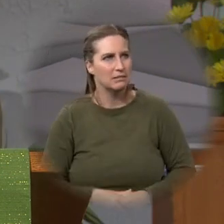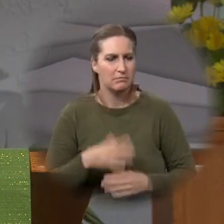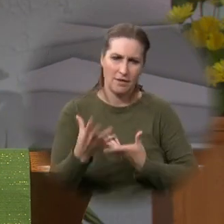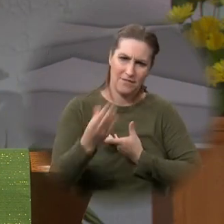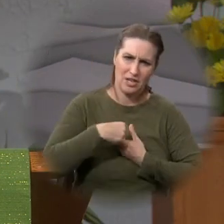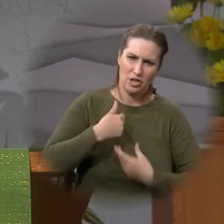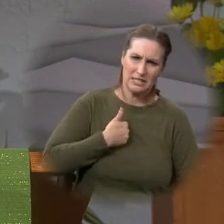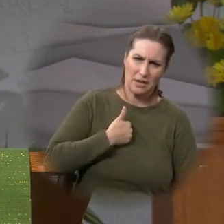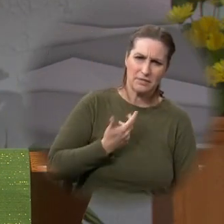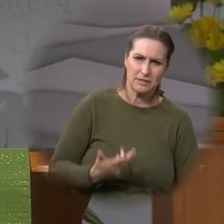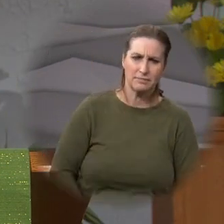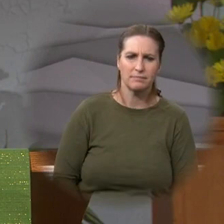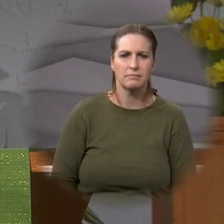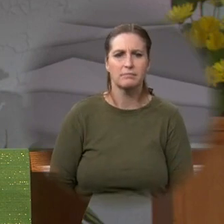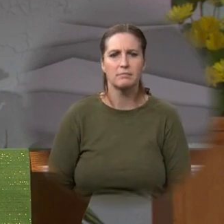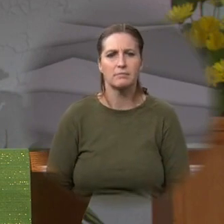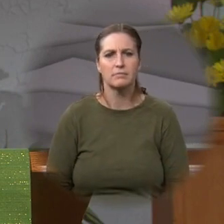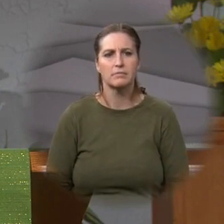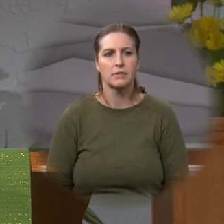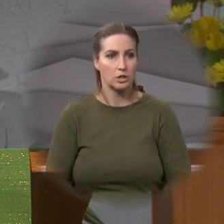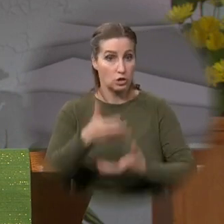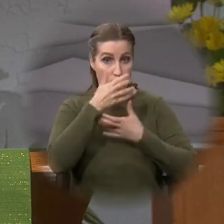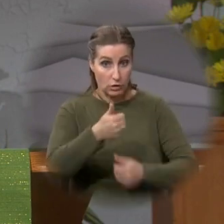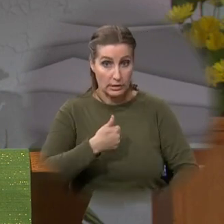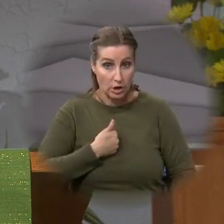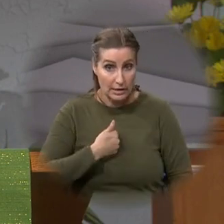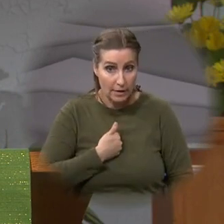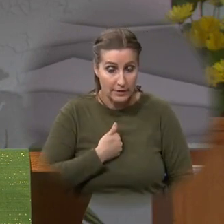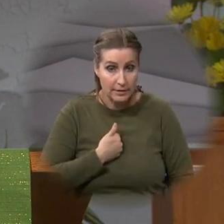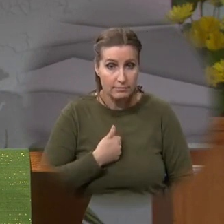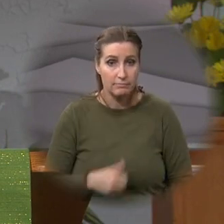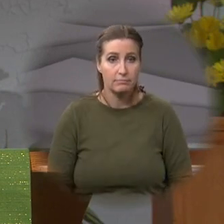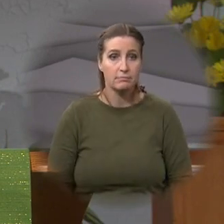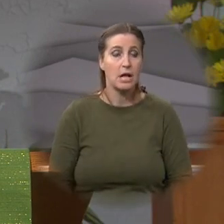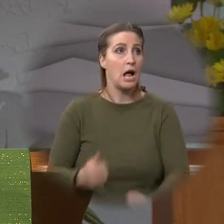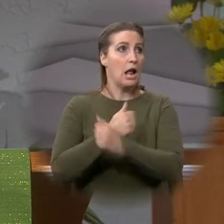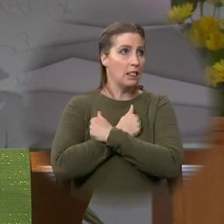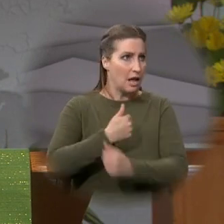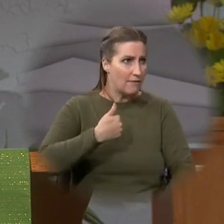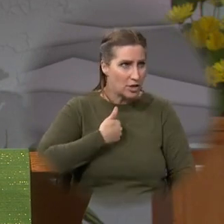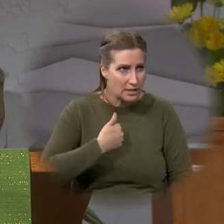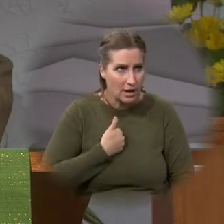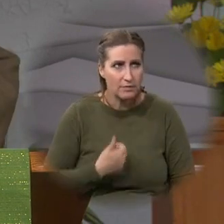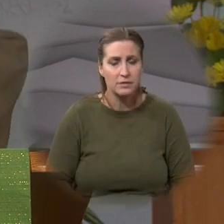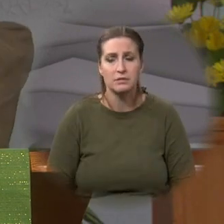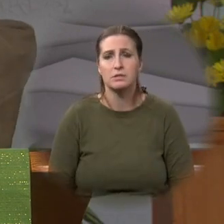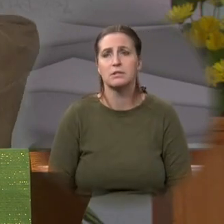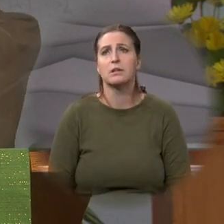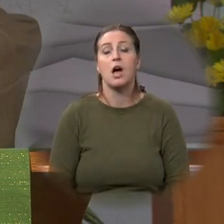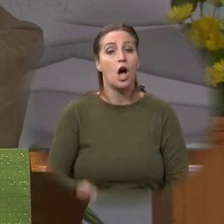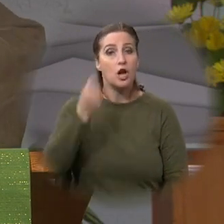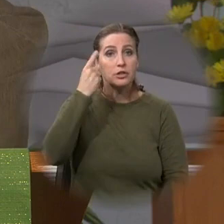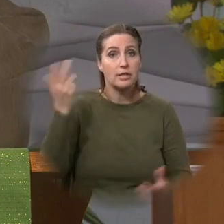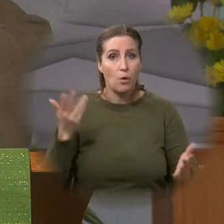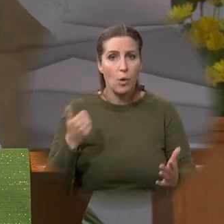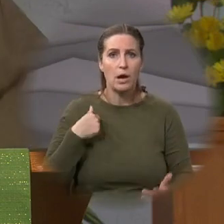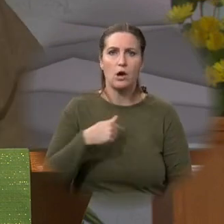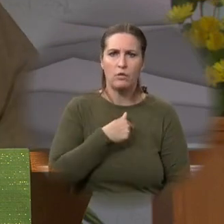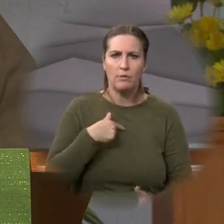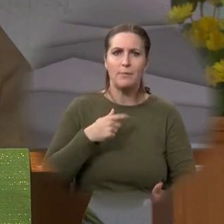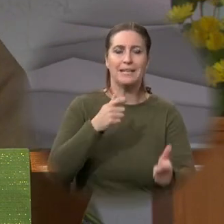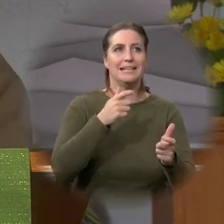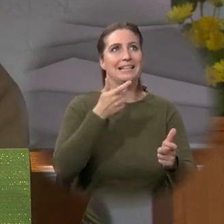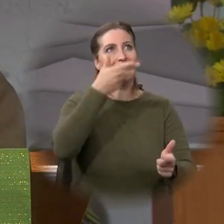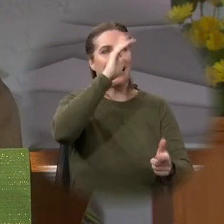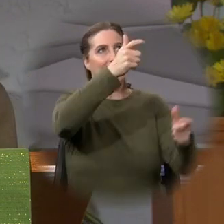ourselves. To trust ourselves, to love ourselves, to understand that we have been given by